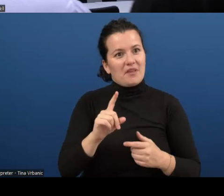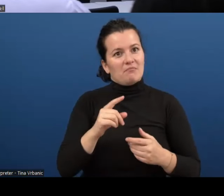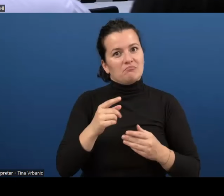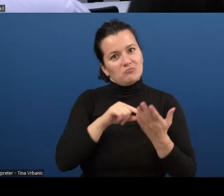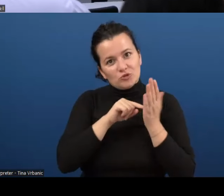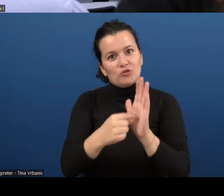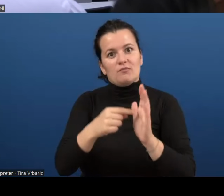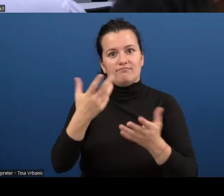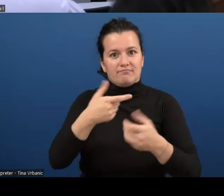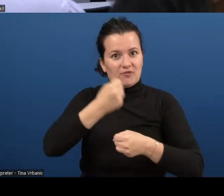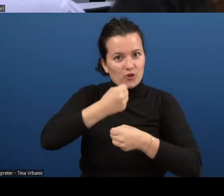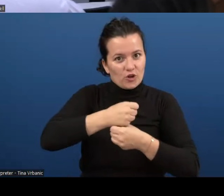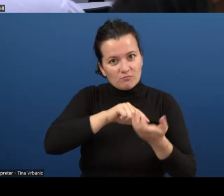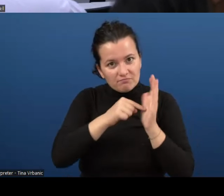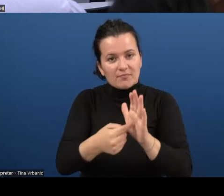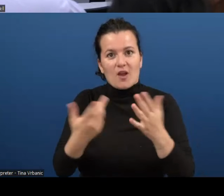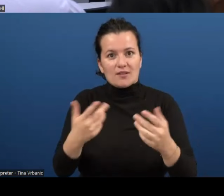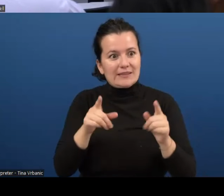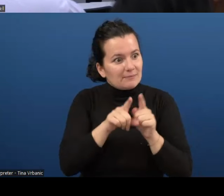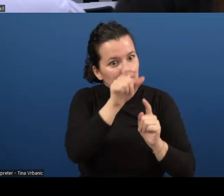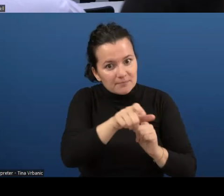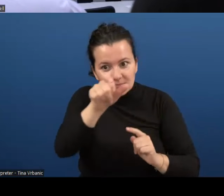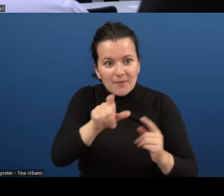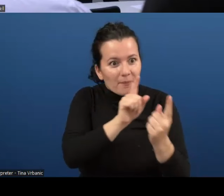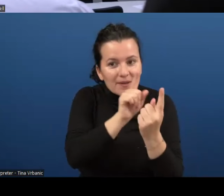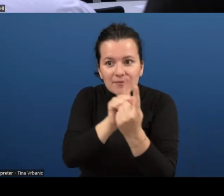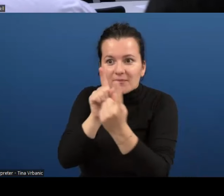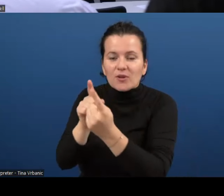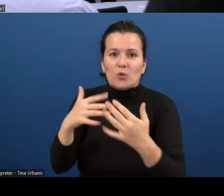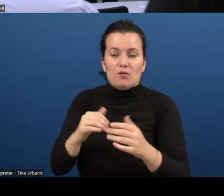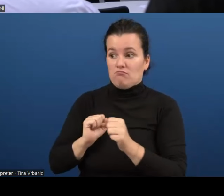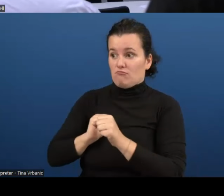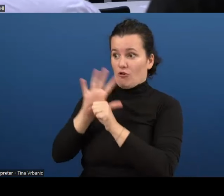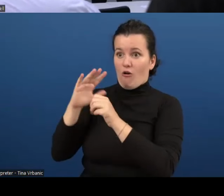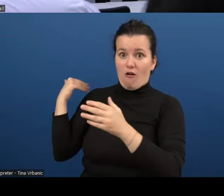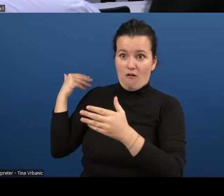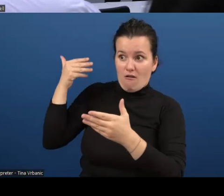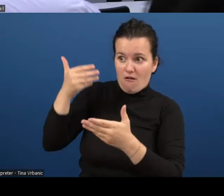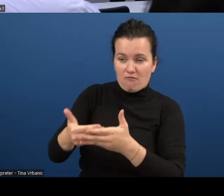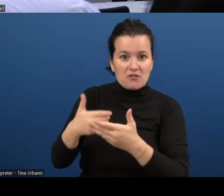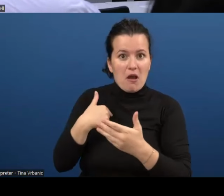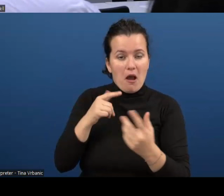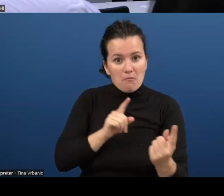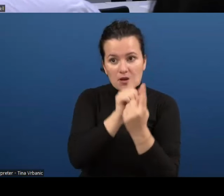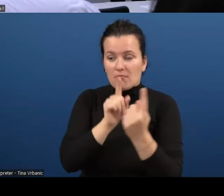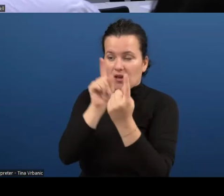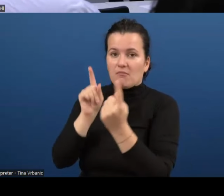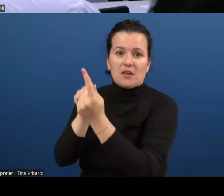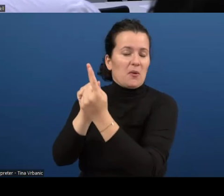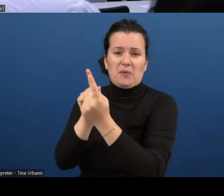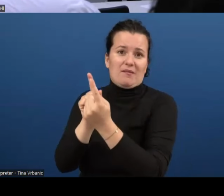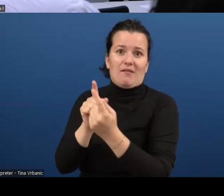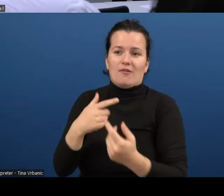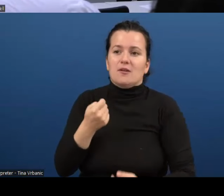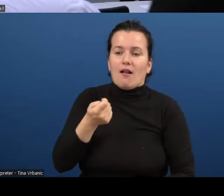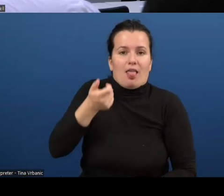because since COVID, it has been a long time since I met several of the people I knew, and also it's very nice to